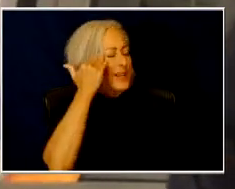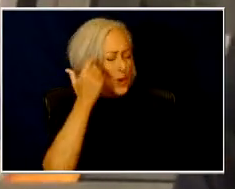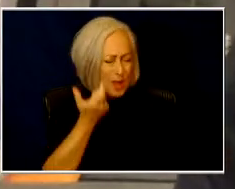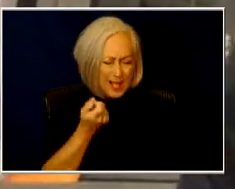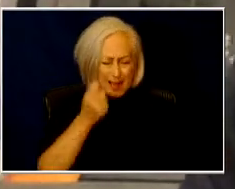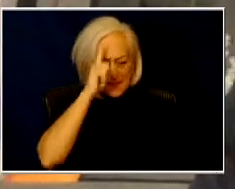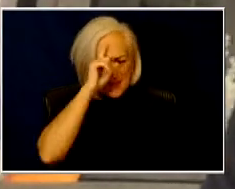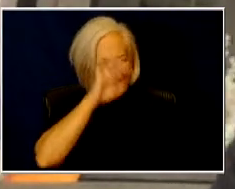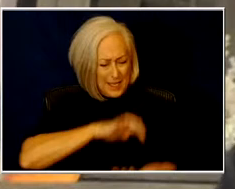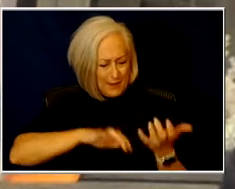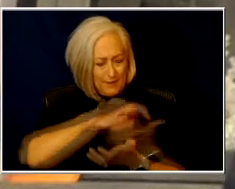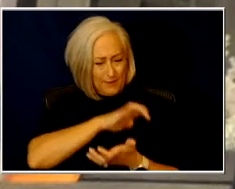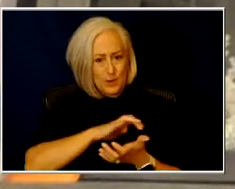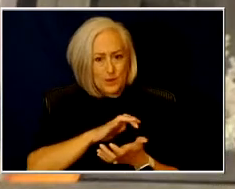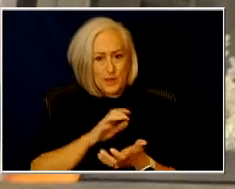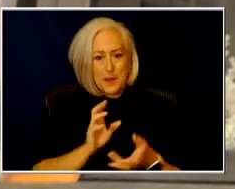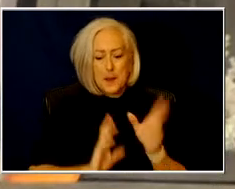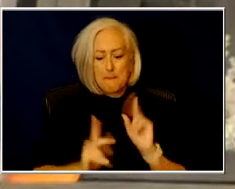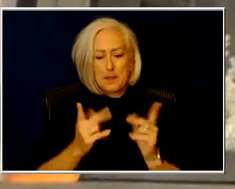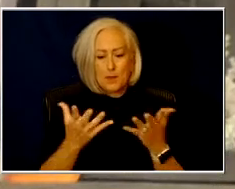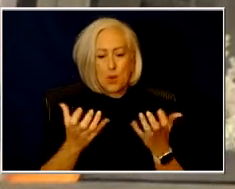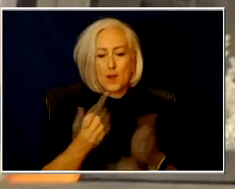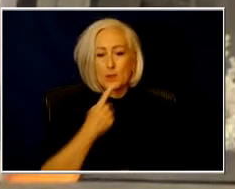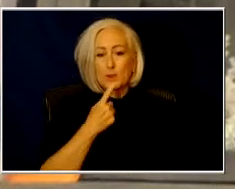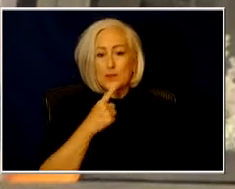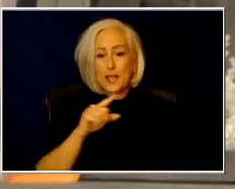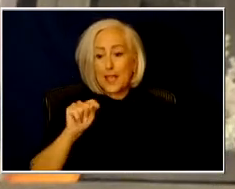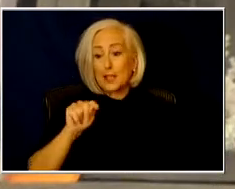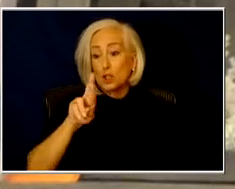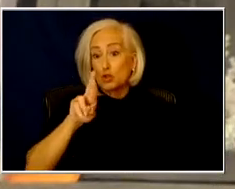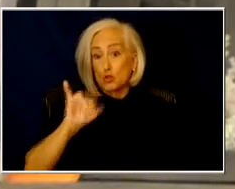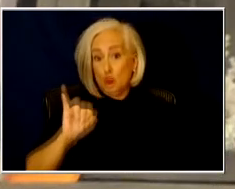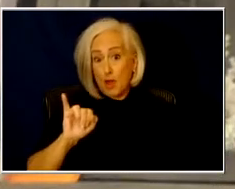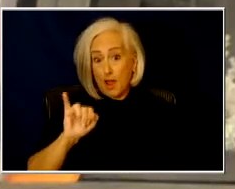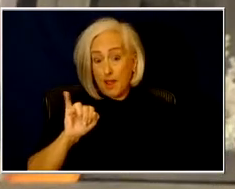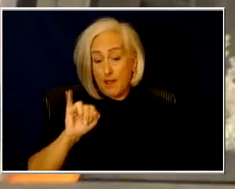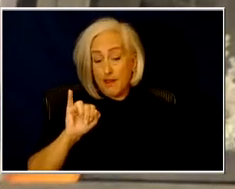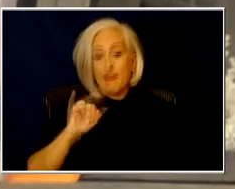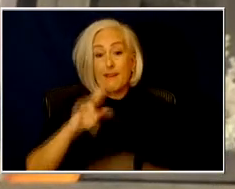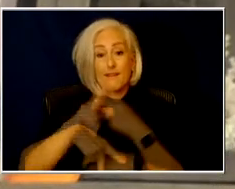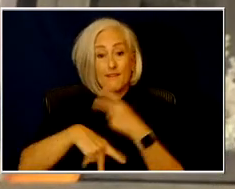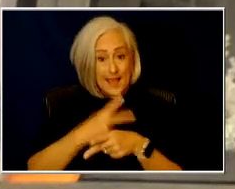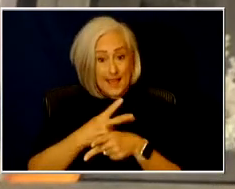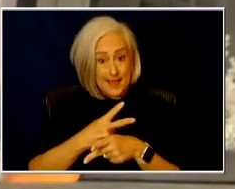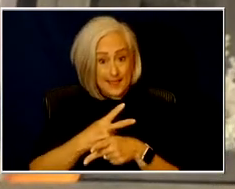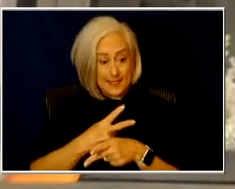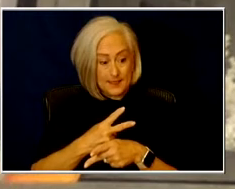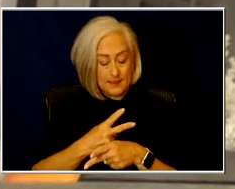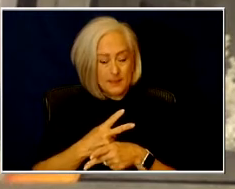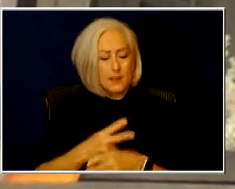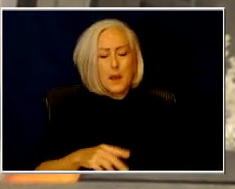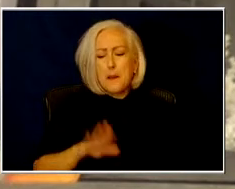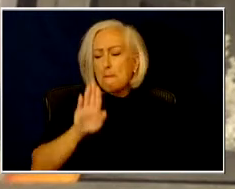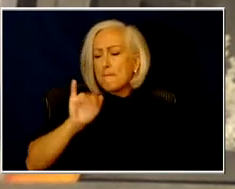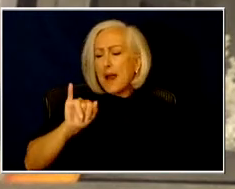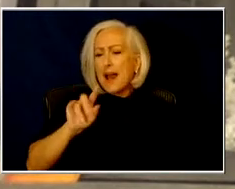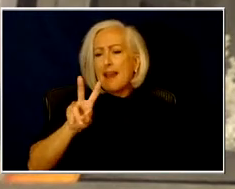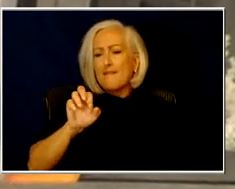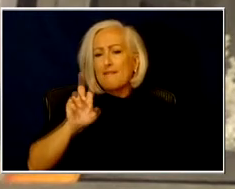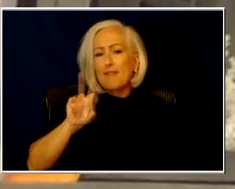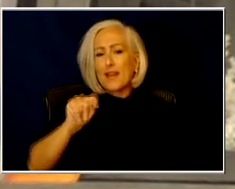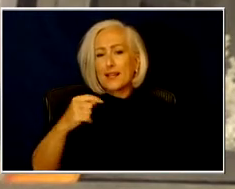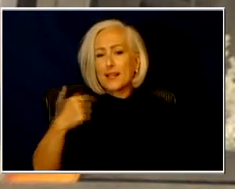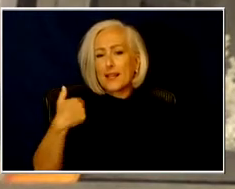ways people want to call it trivalent so what it includes is the blueprint for the Wuhan